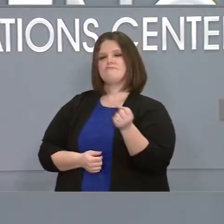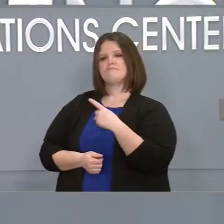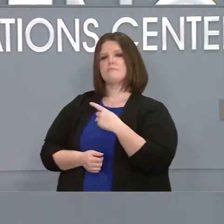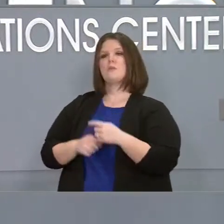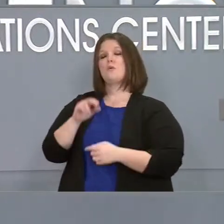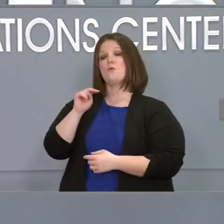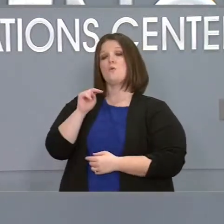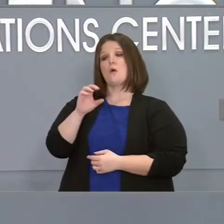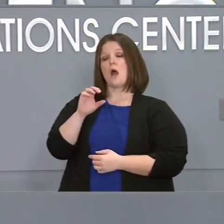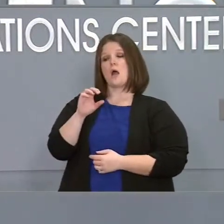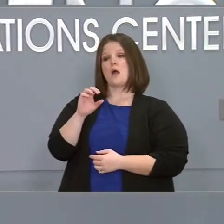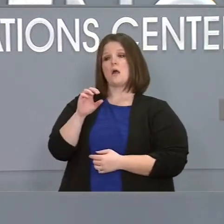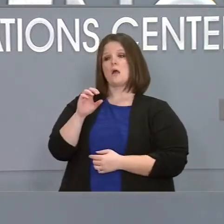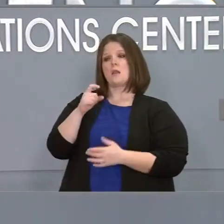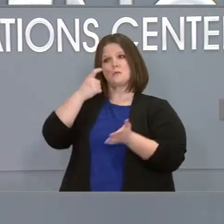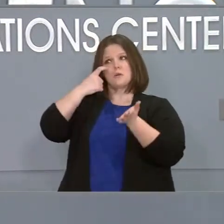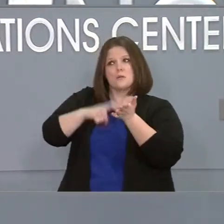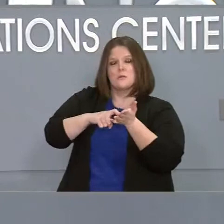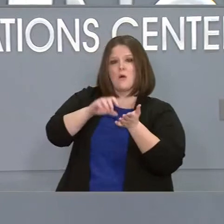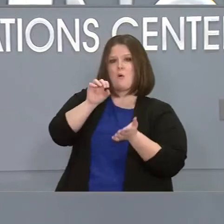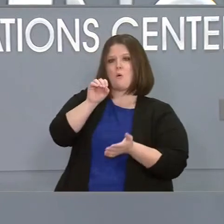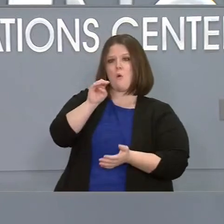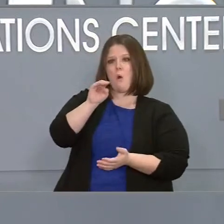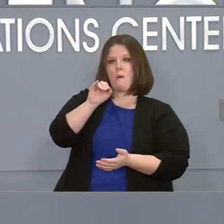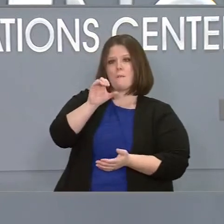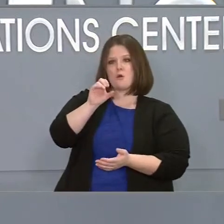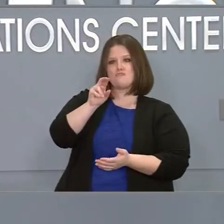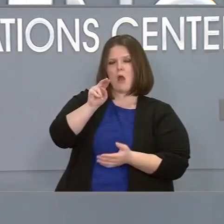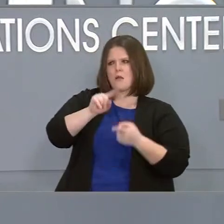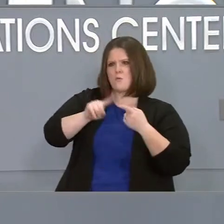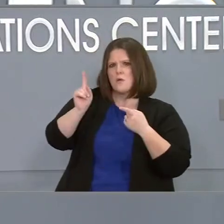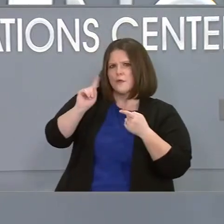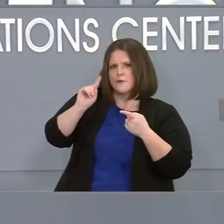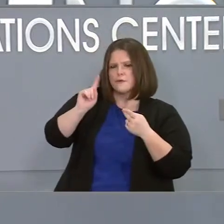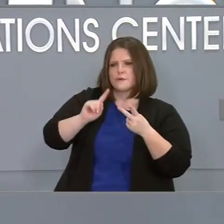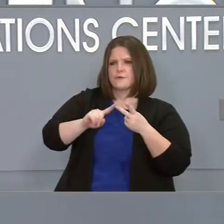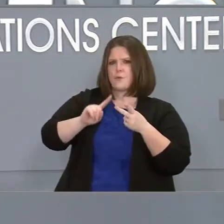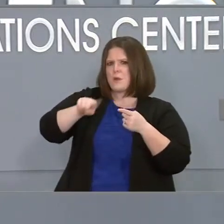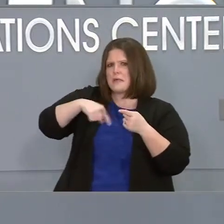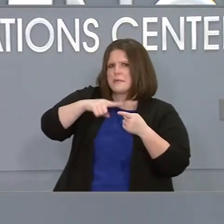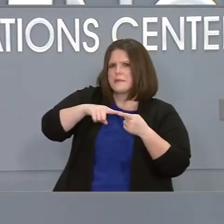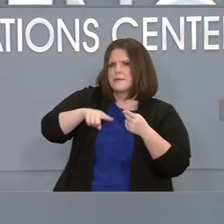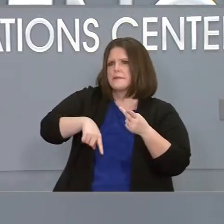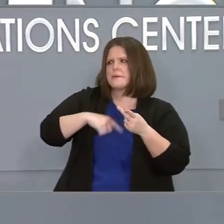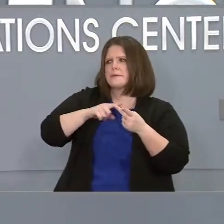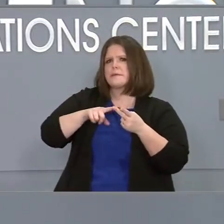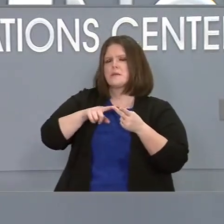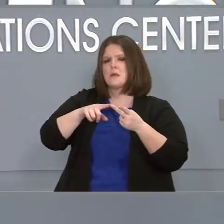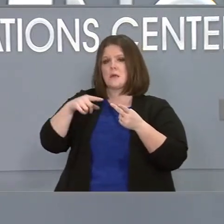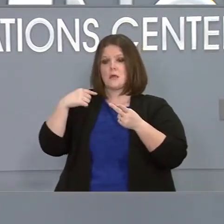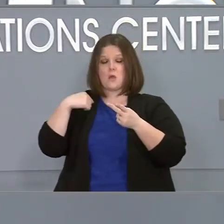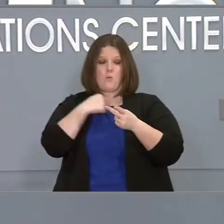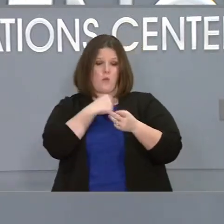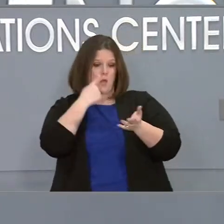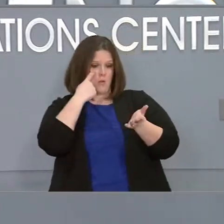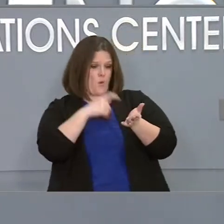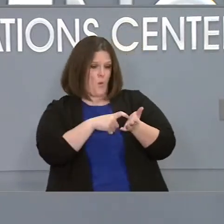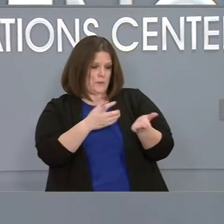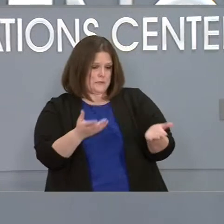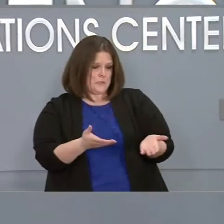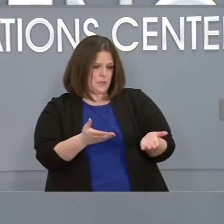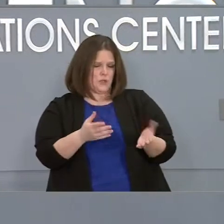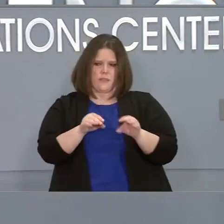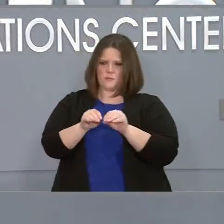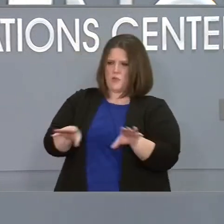out when Omicron is here and where it's spreading. Are there concerns there as far as like when we find out that it's here